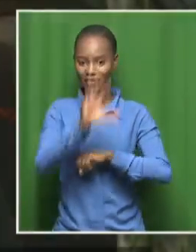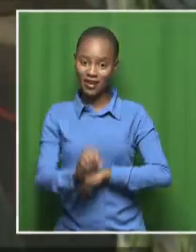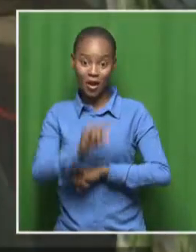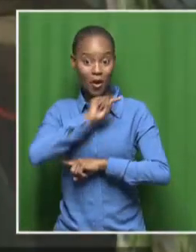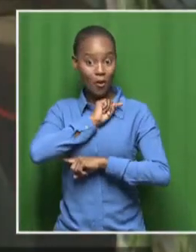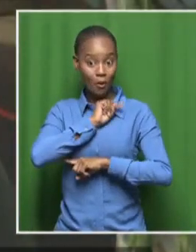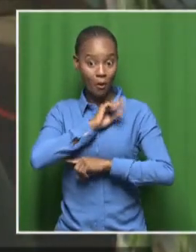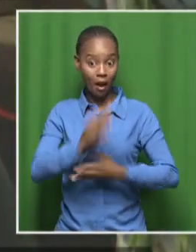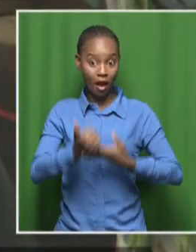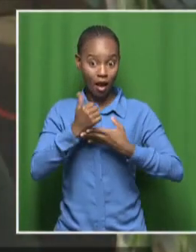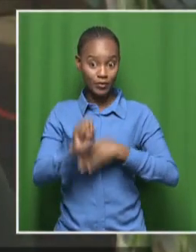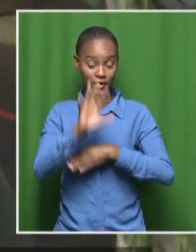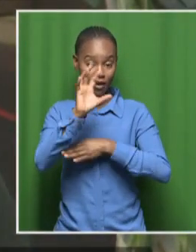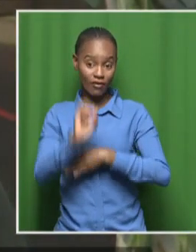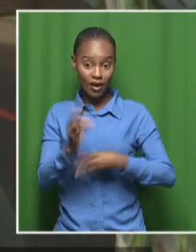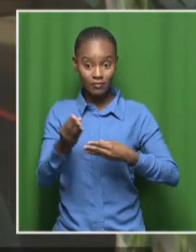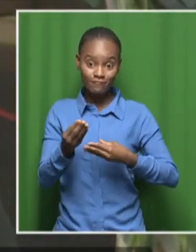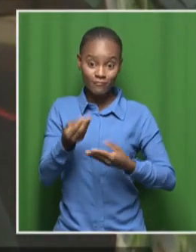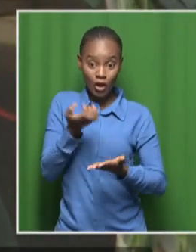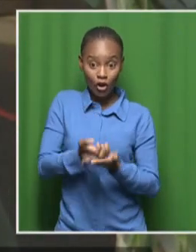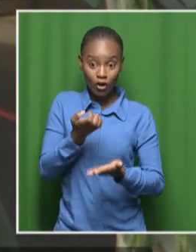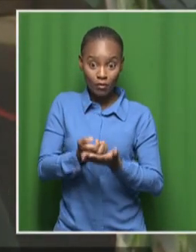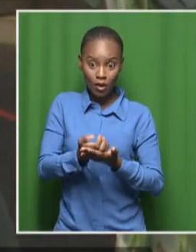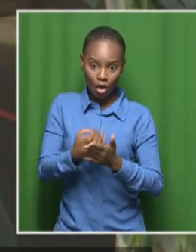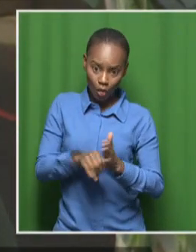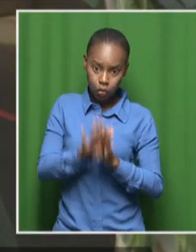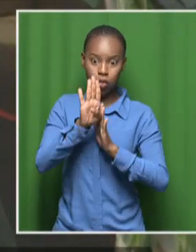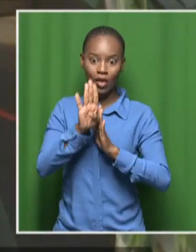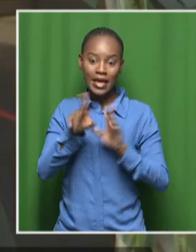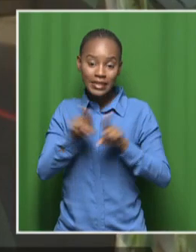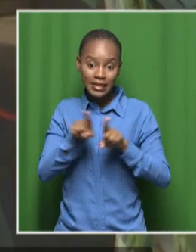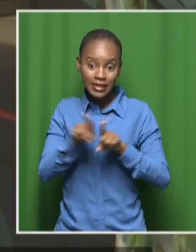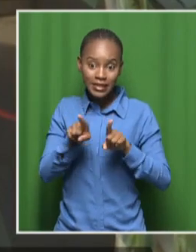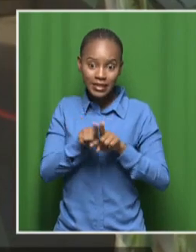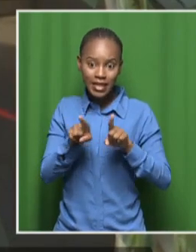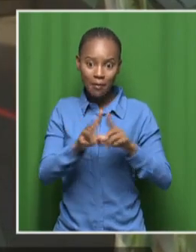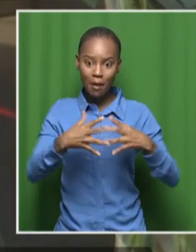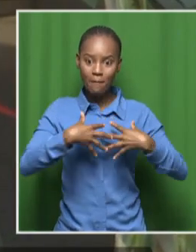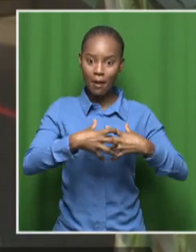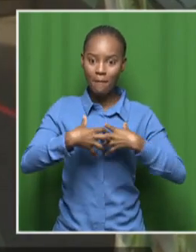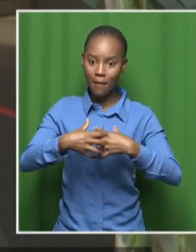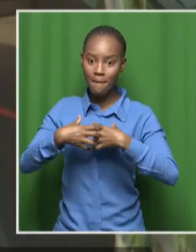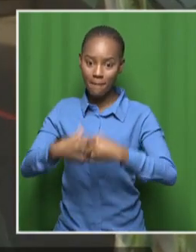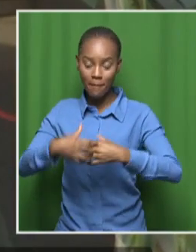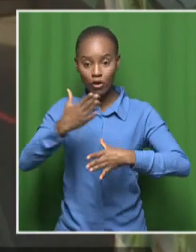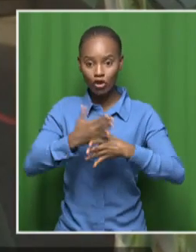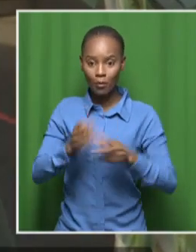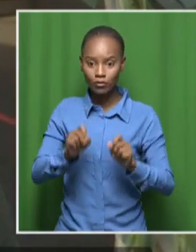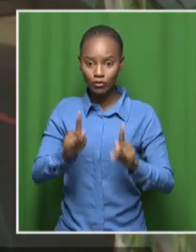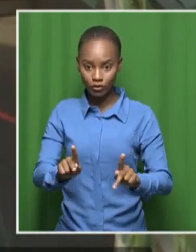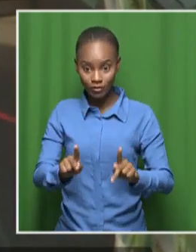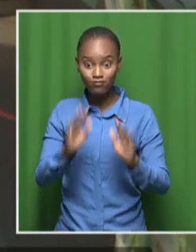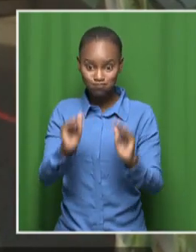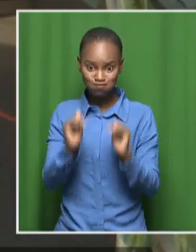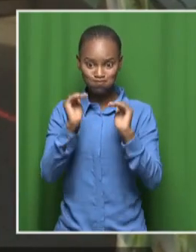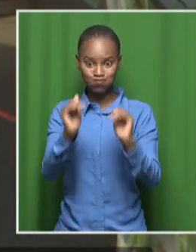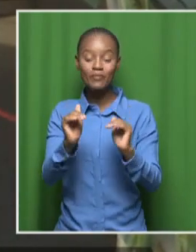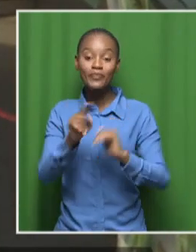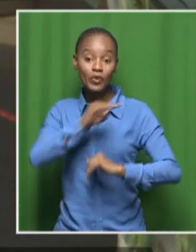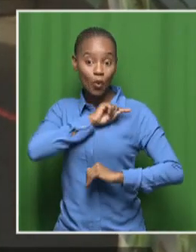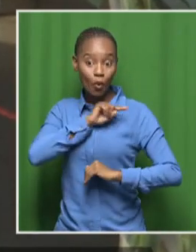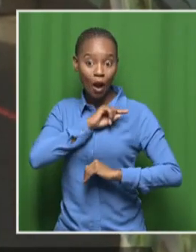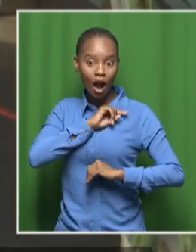our economy, but of course it also creates jobs, which is of course something that the country is really struggling with. Well, to help